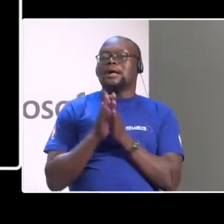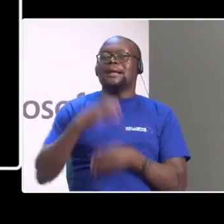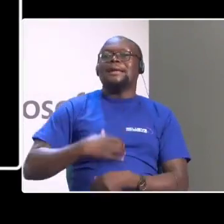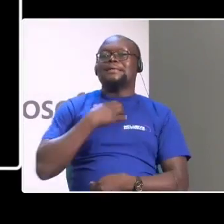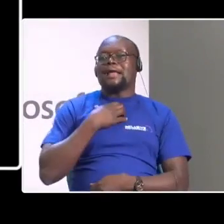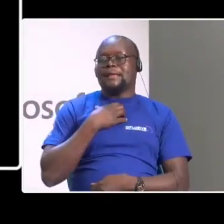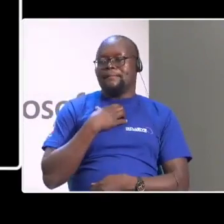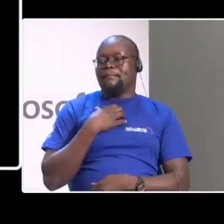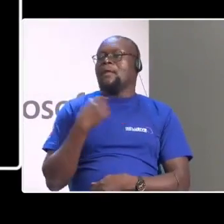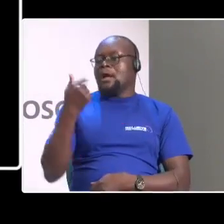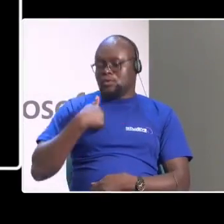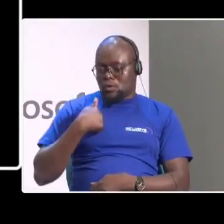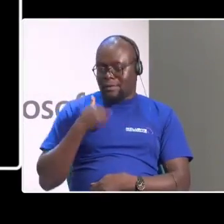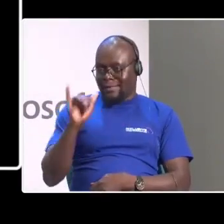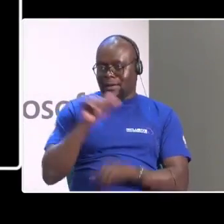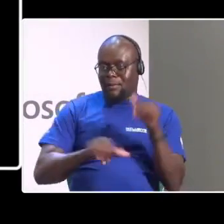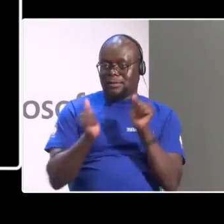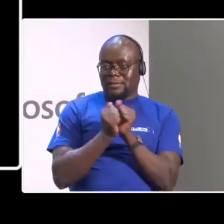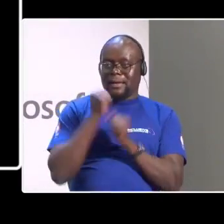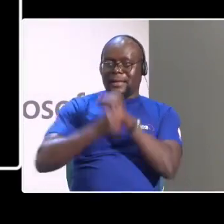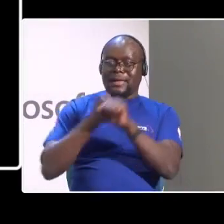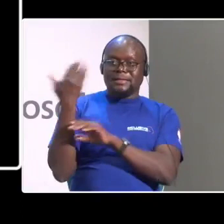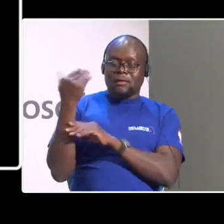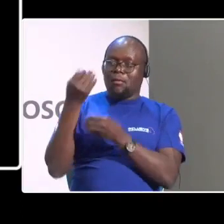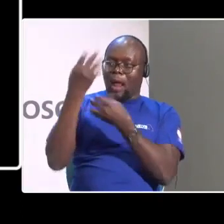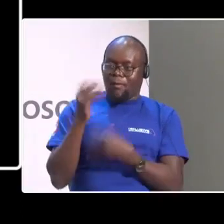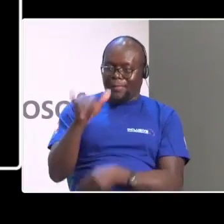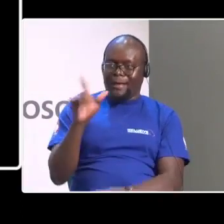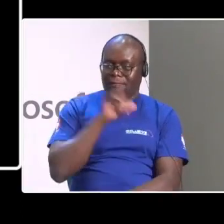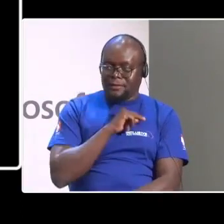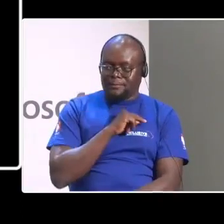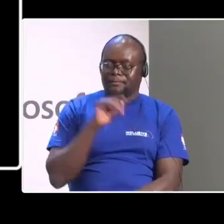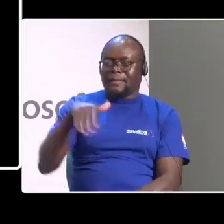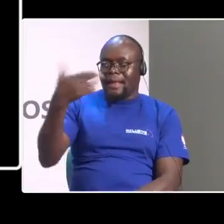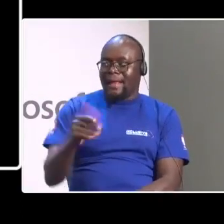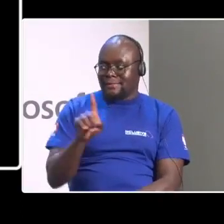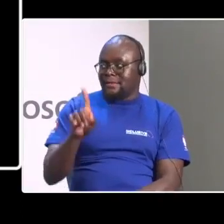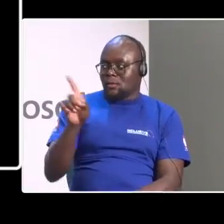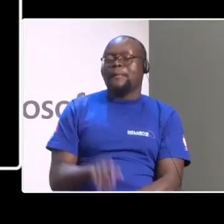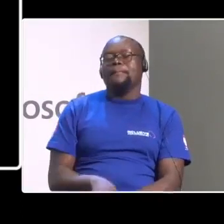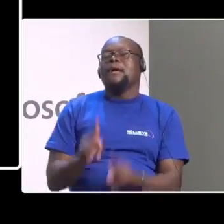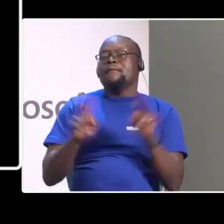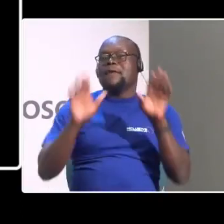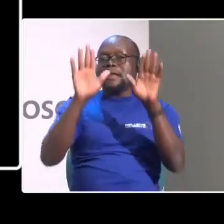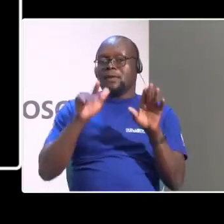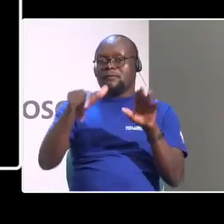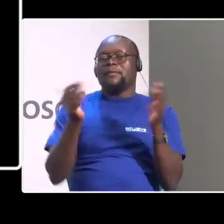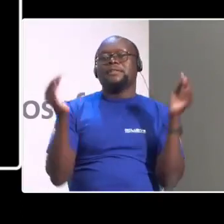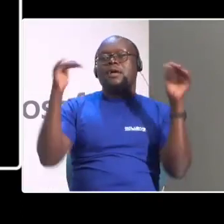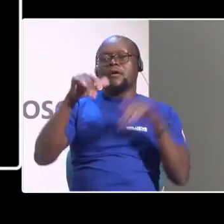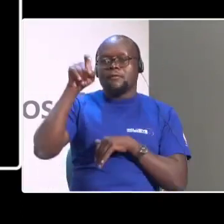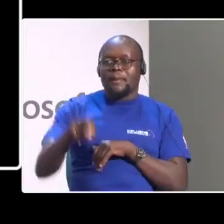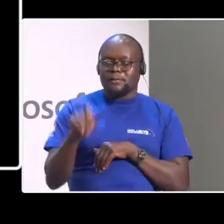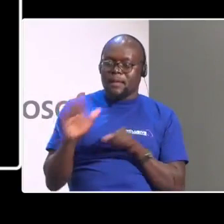that one about 10 years ago. And next slide. So this one is really important for this conference. You have to